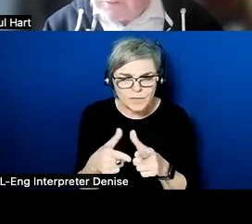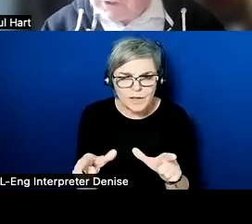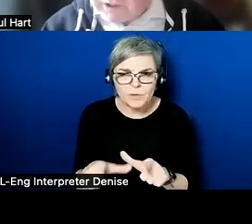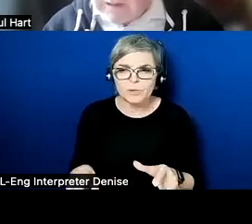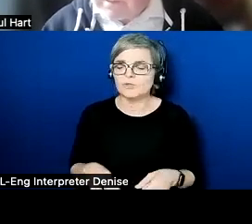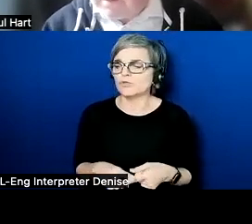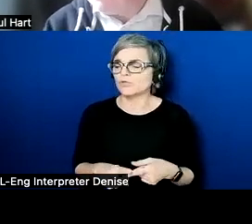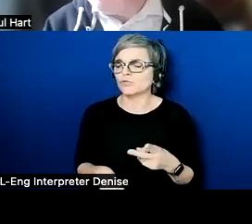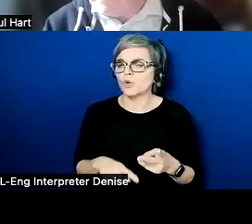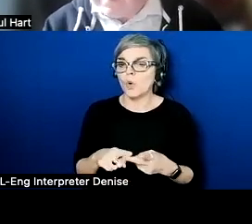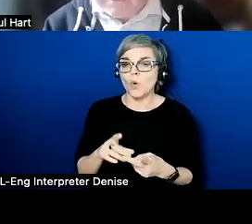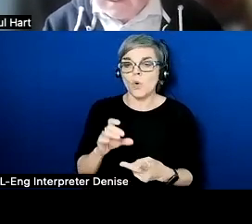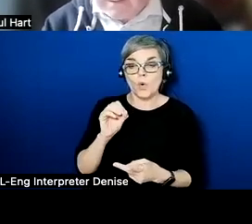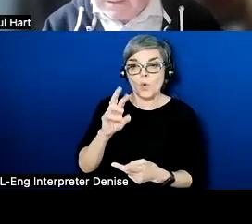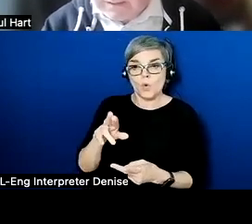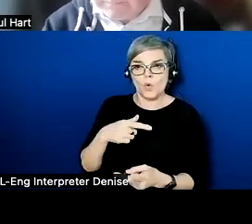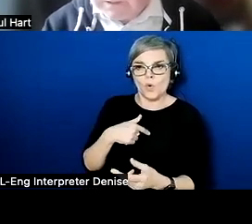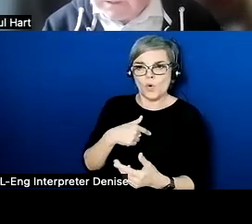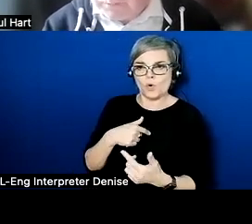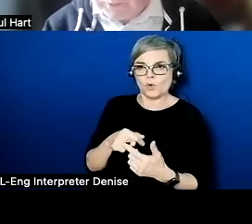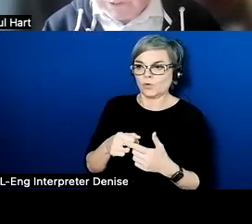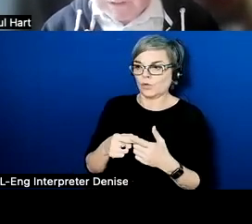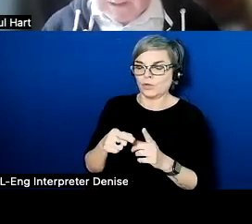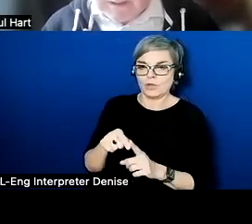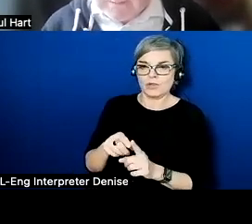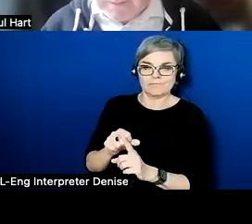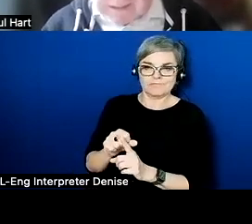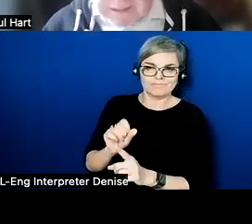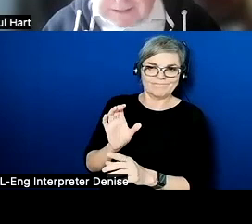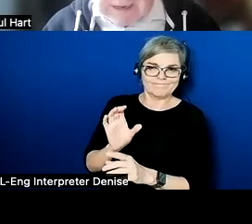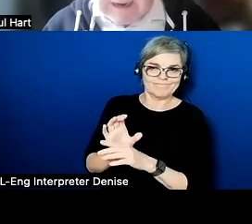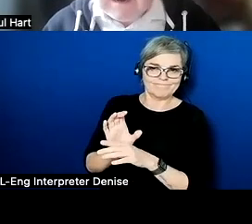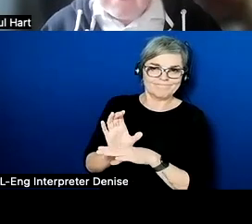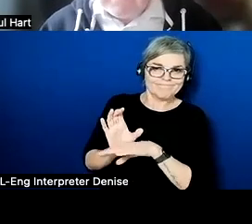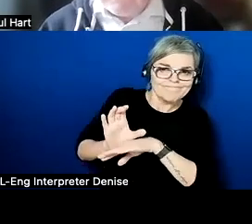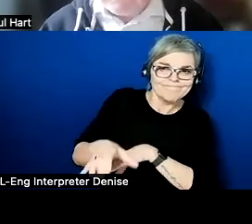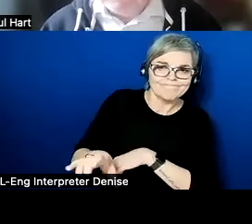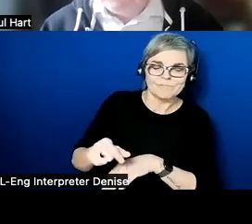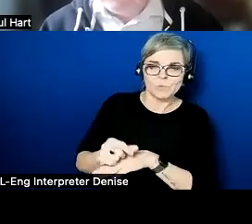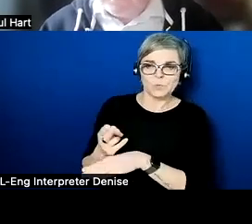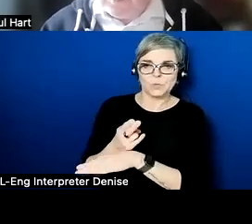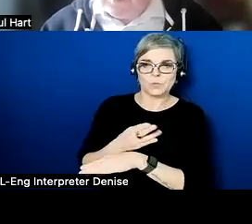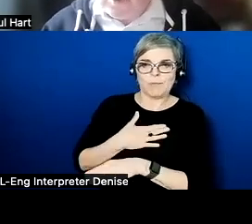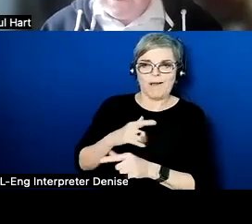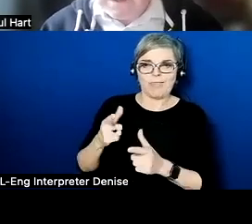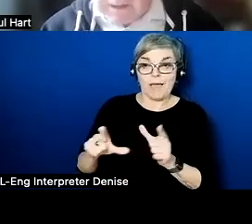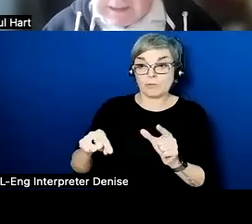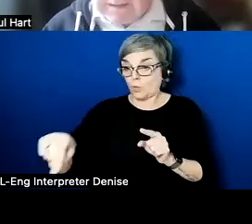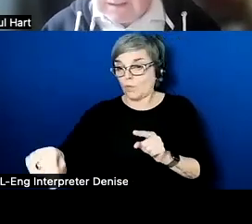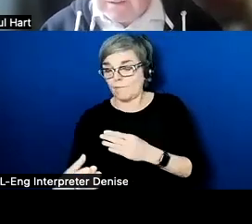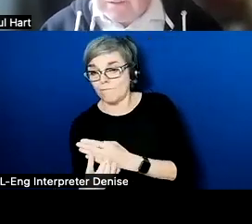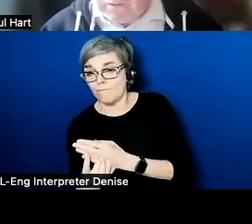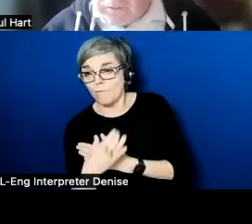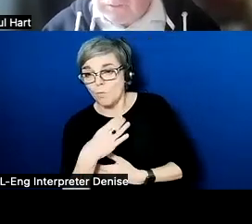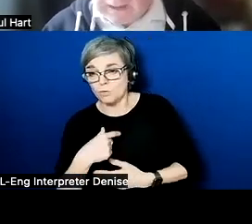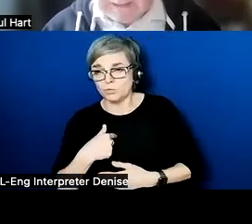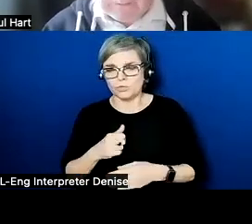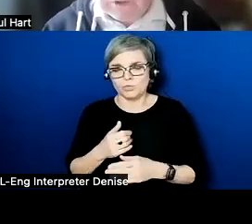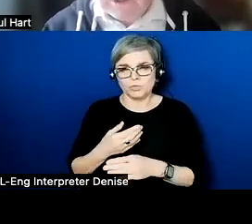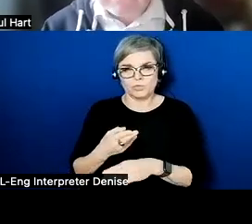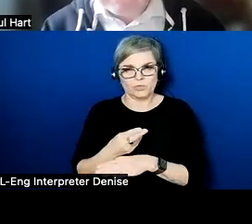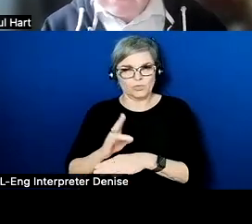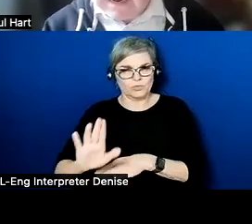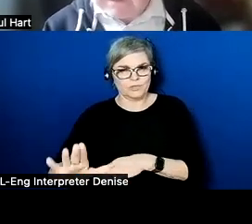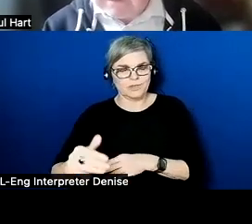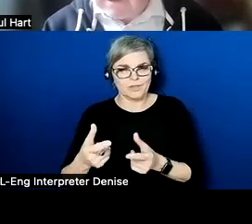outside, whichever partner attempts to impose it, but instead it's about co-creating new